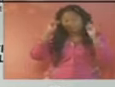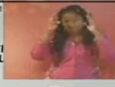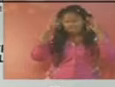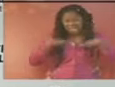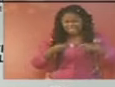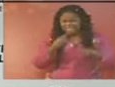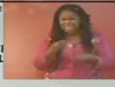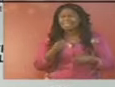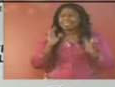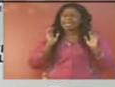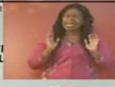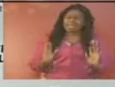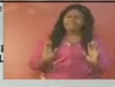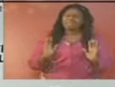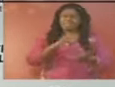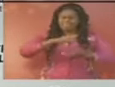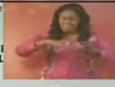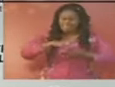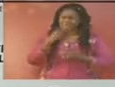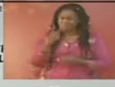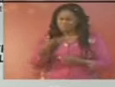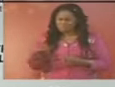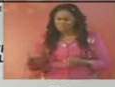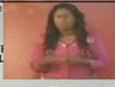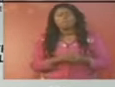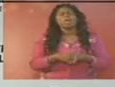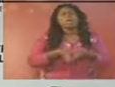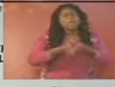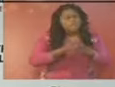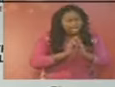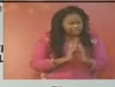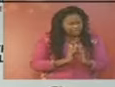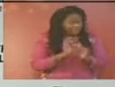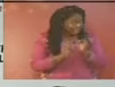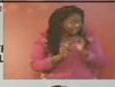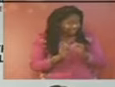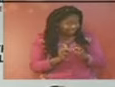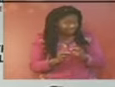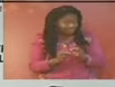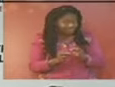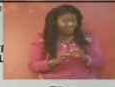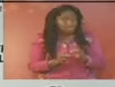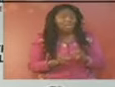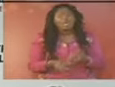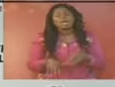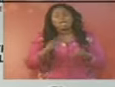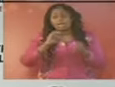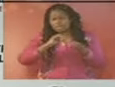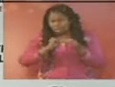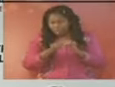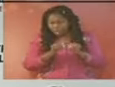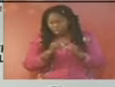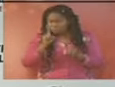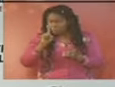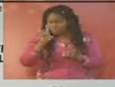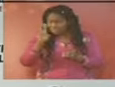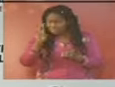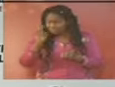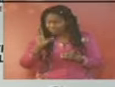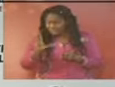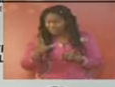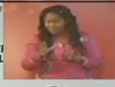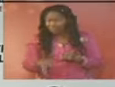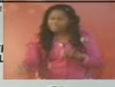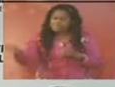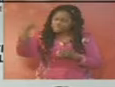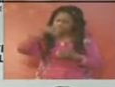the prison system is included, or from the migrants? I think we are